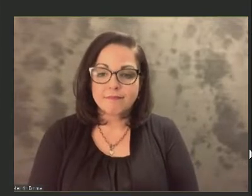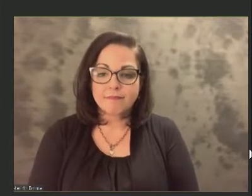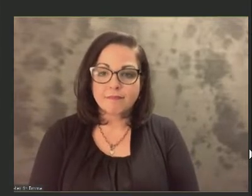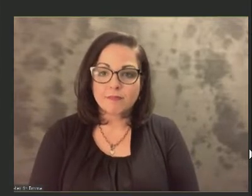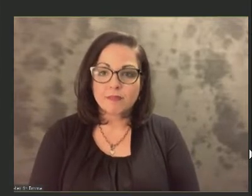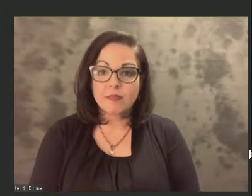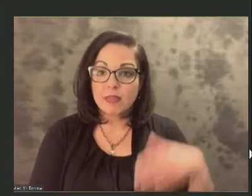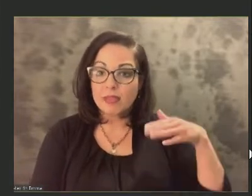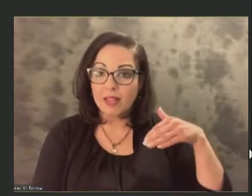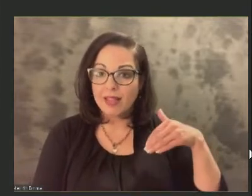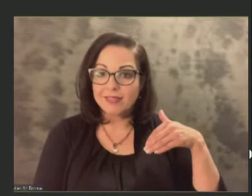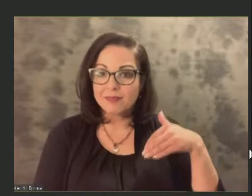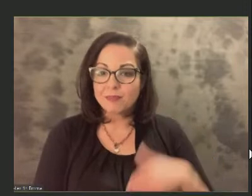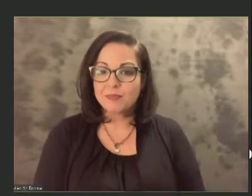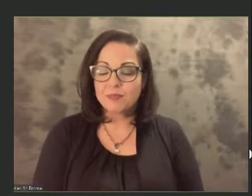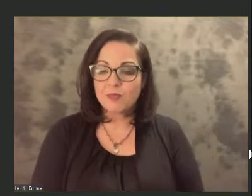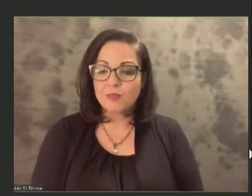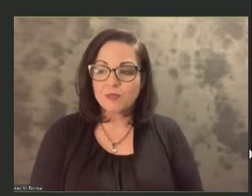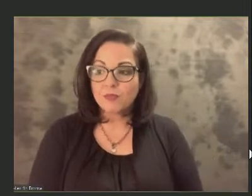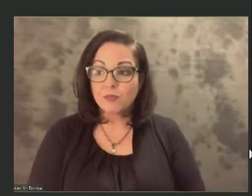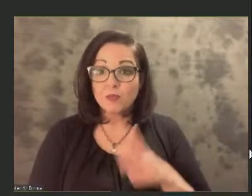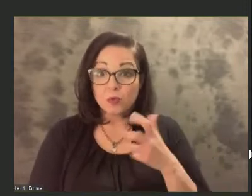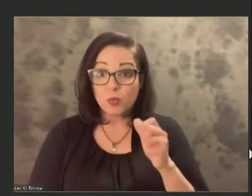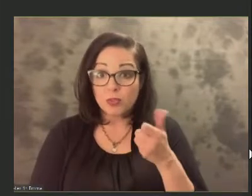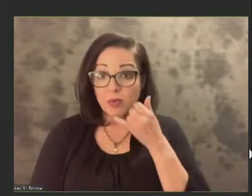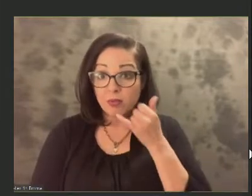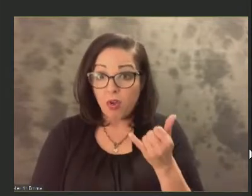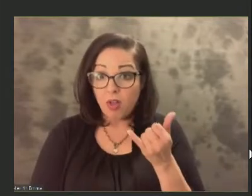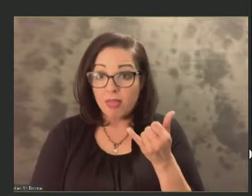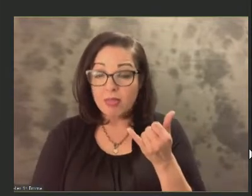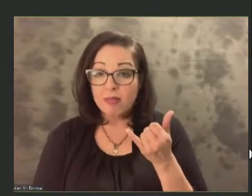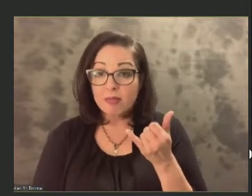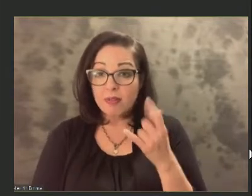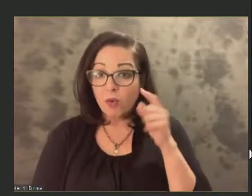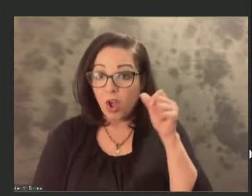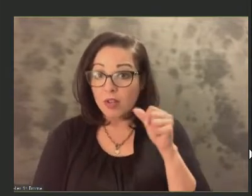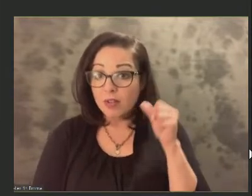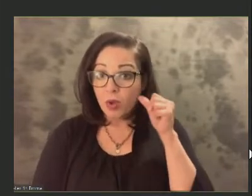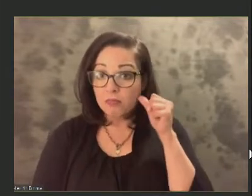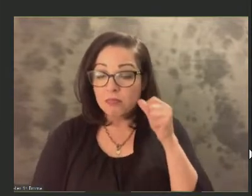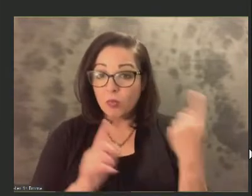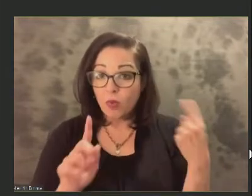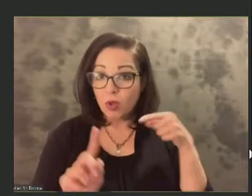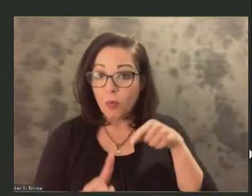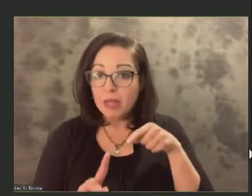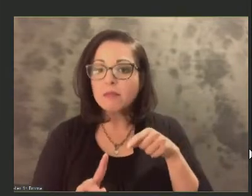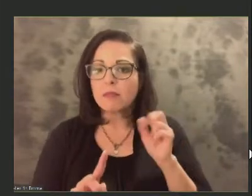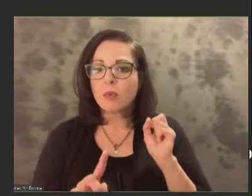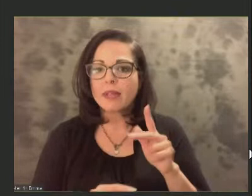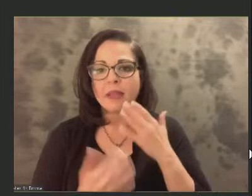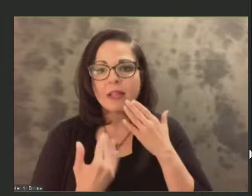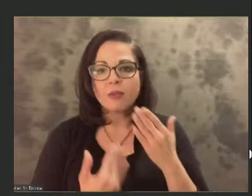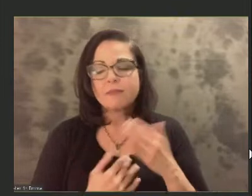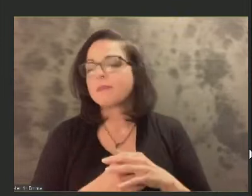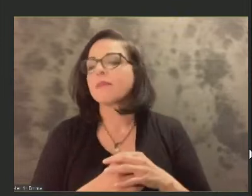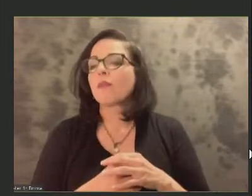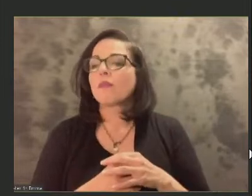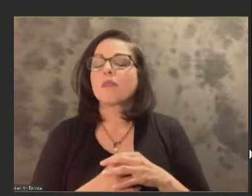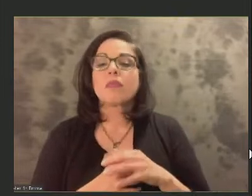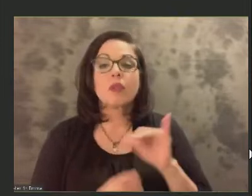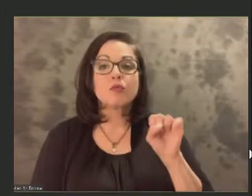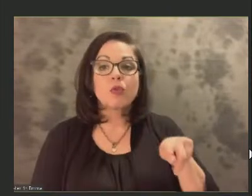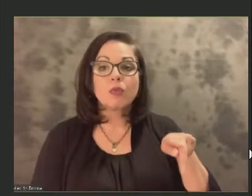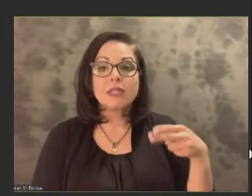Not yet. Do you want to call in as well for audio? We'll circle back. Thank you. Mr. Joseph,